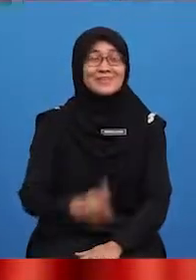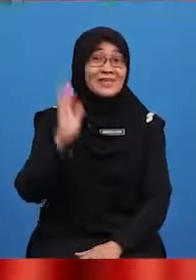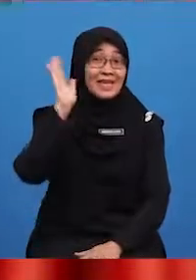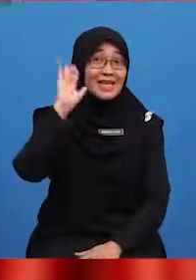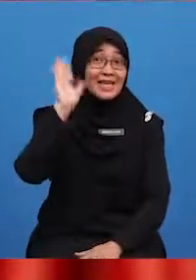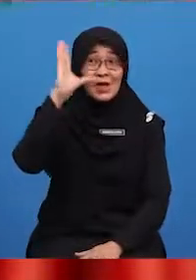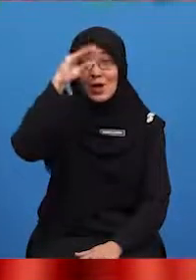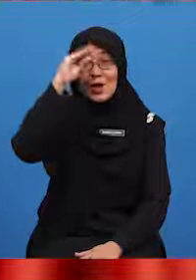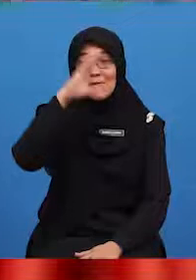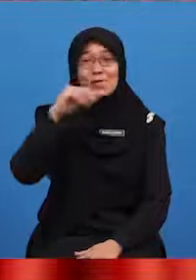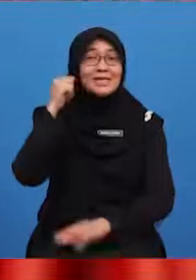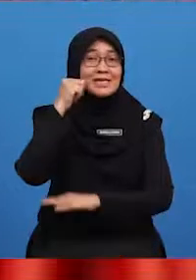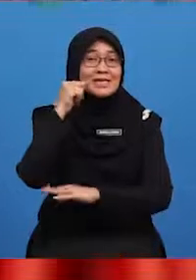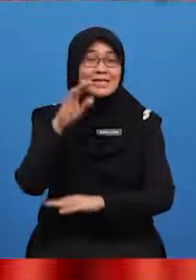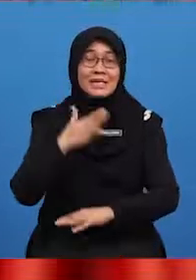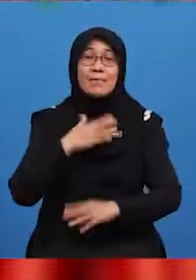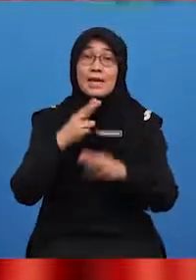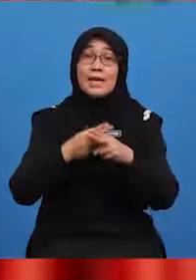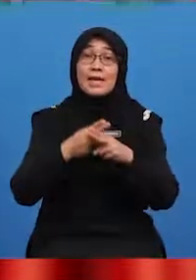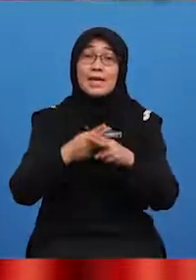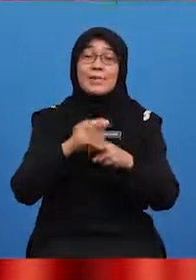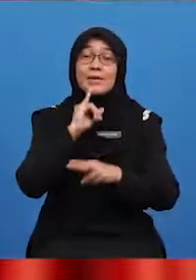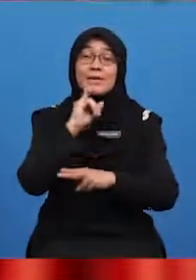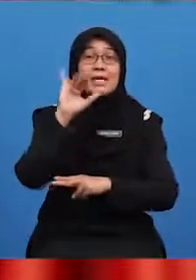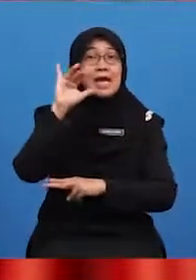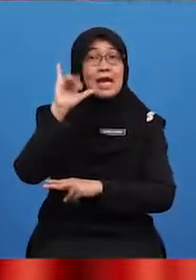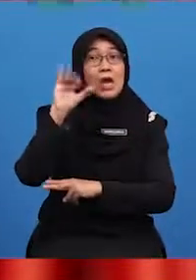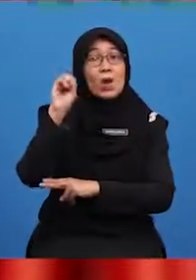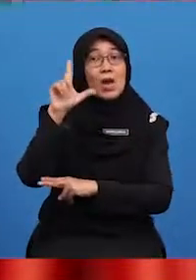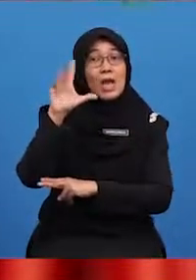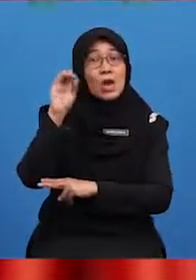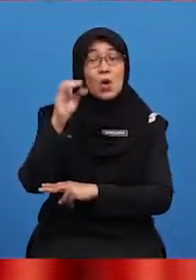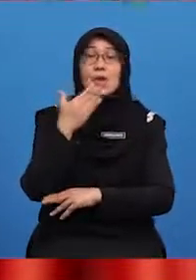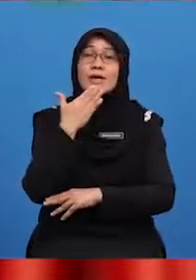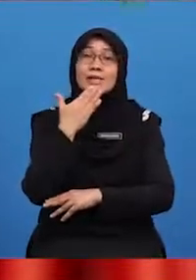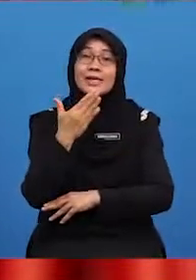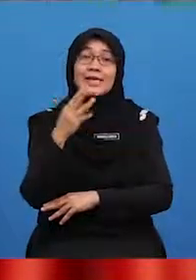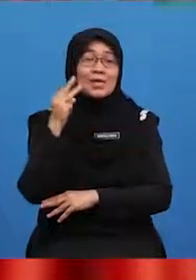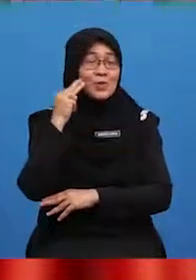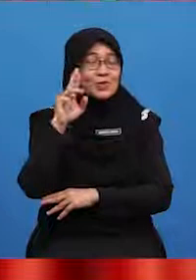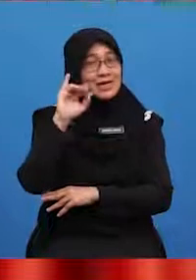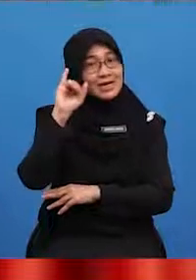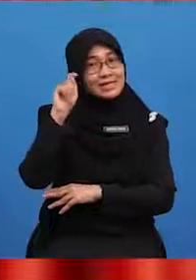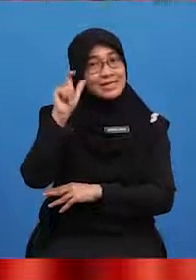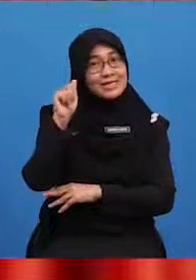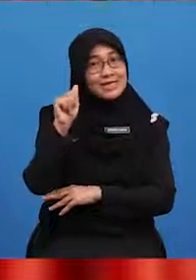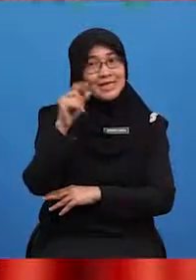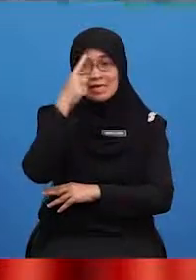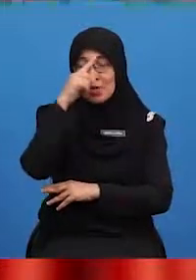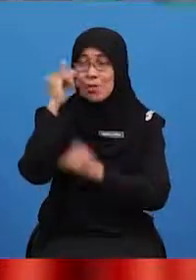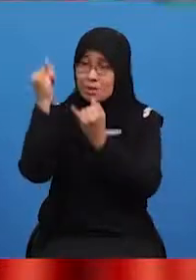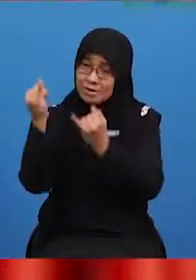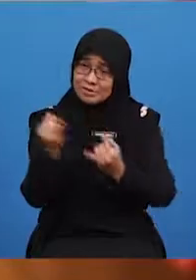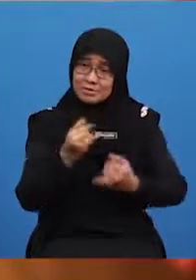and girls. My name is Yolo. Thank you very much, Miss Rita, for inviting me